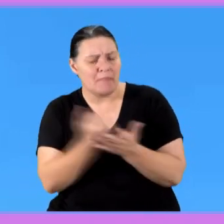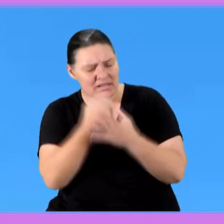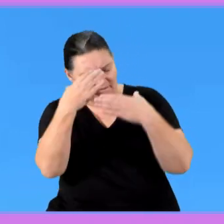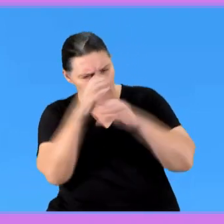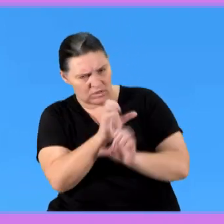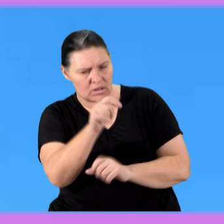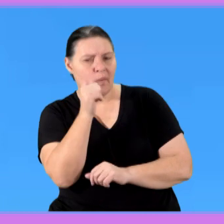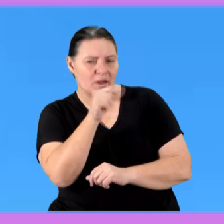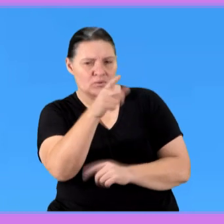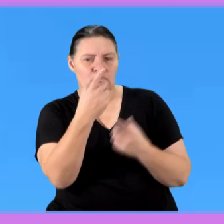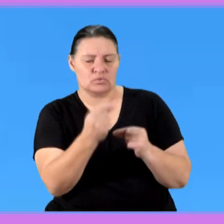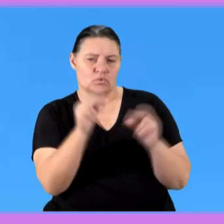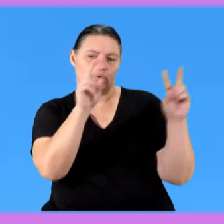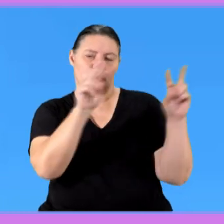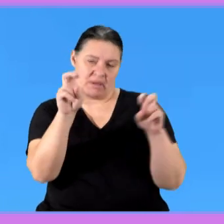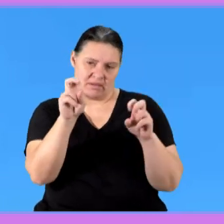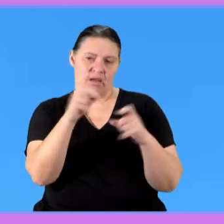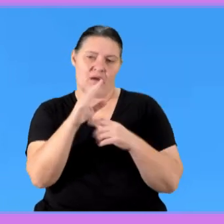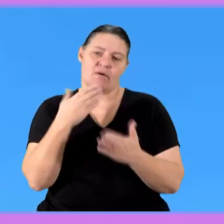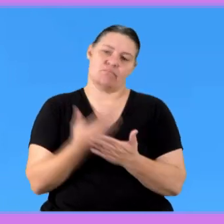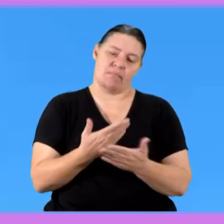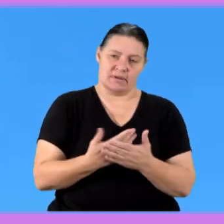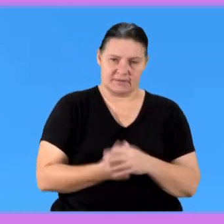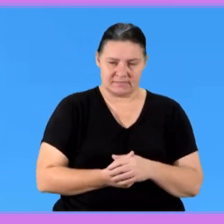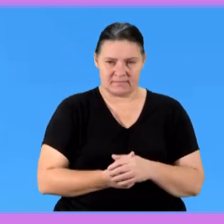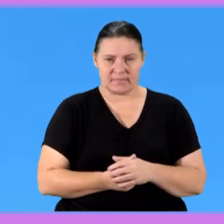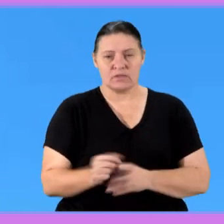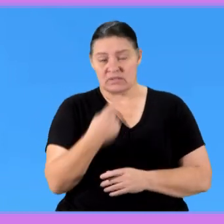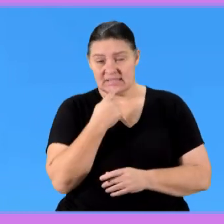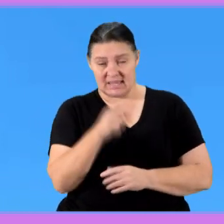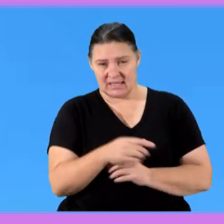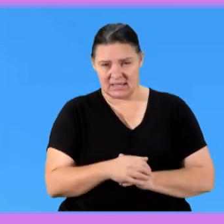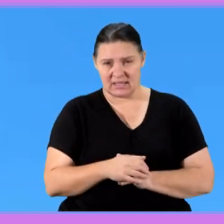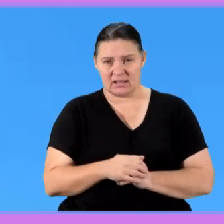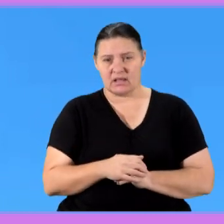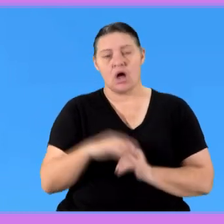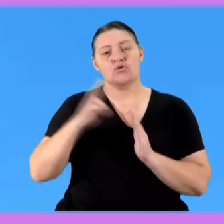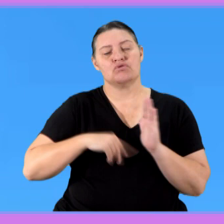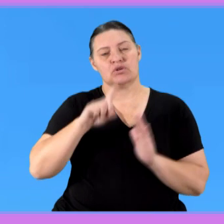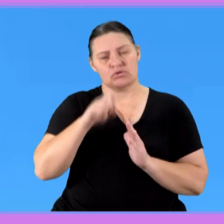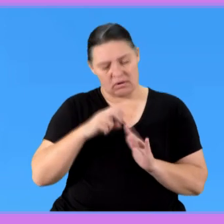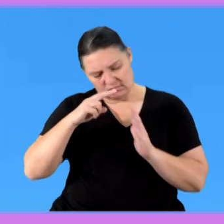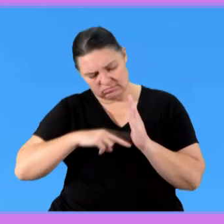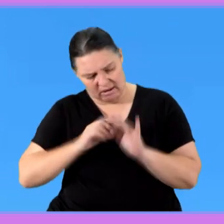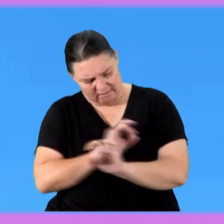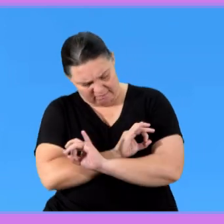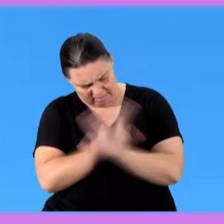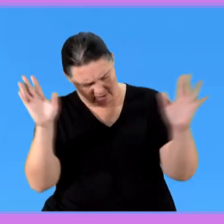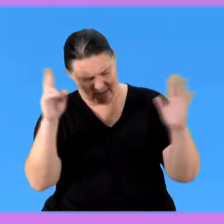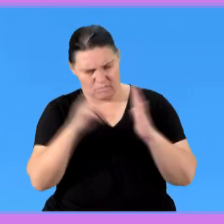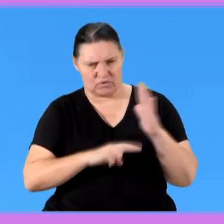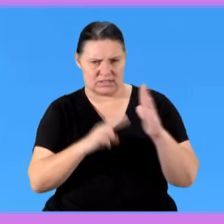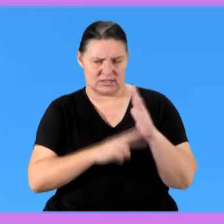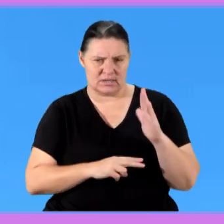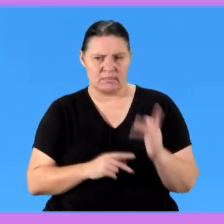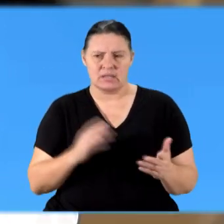need to focus on when you do the topic of probability. So I indicated here, read questions with due diligence, right? As